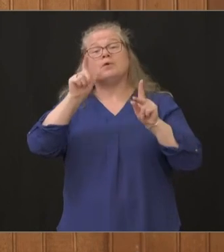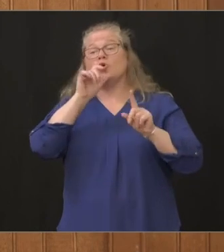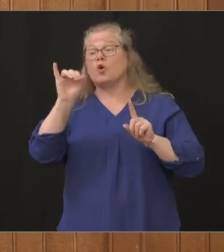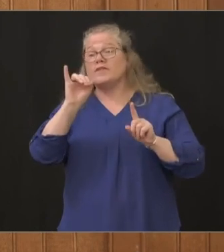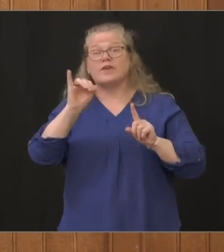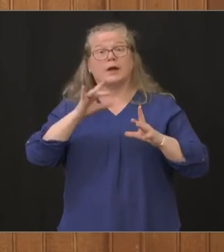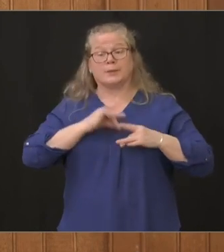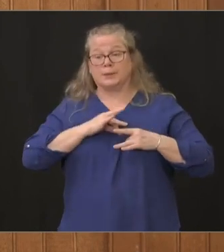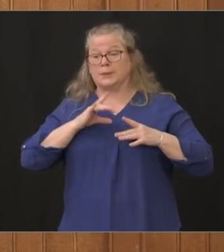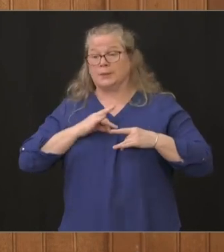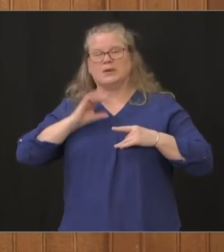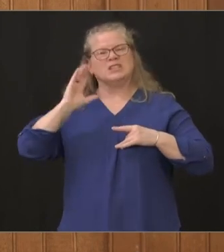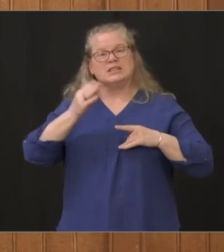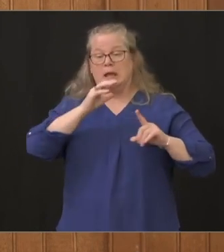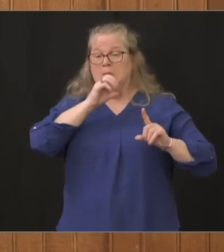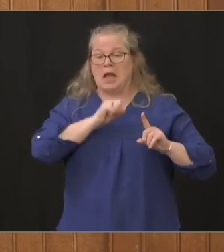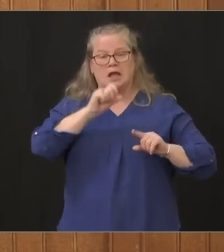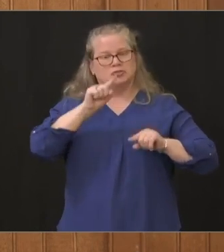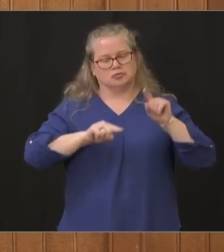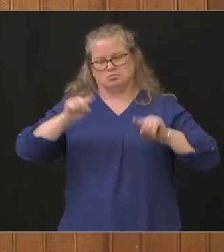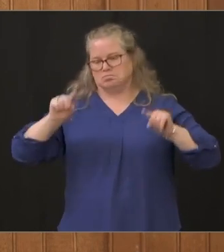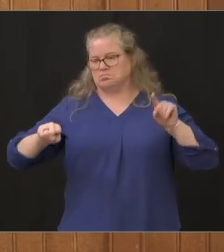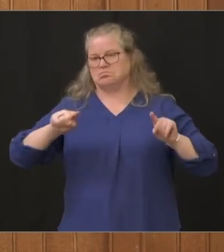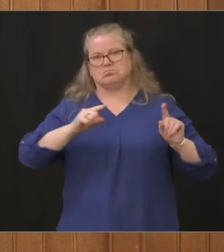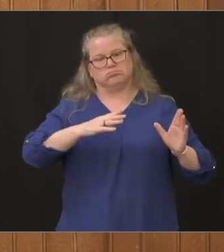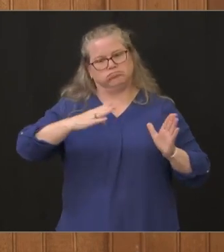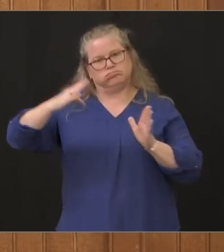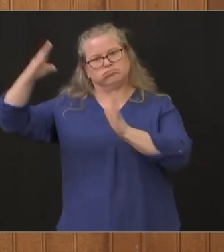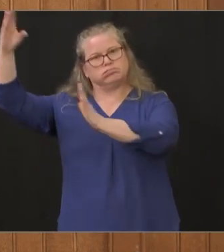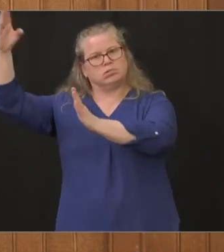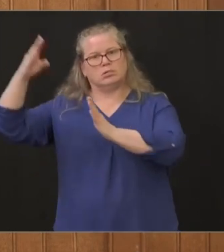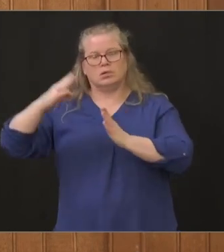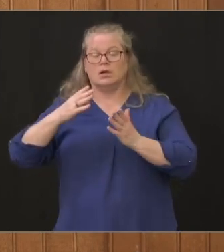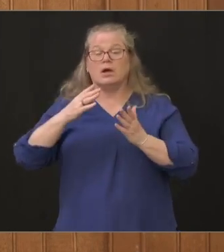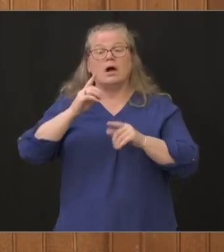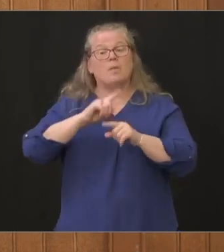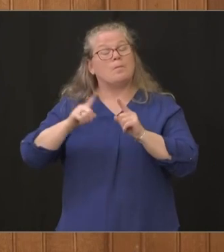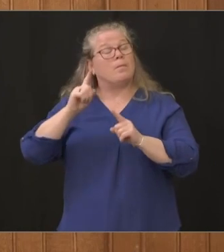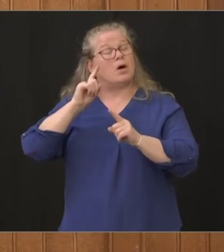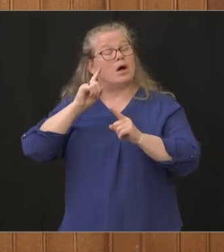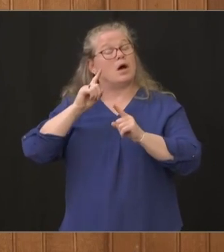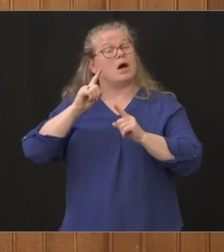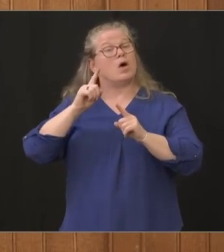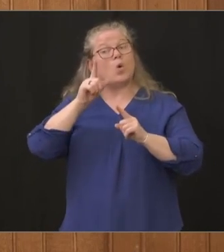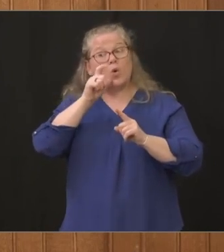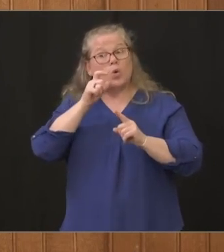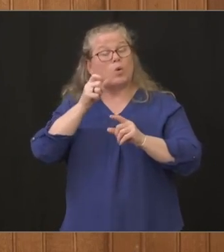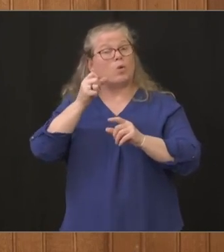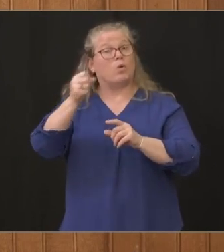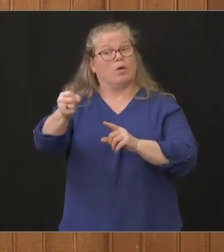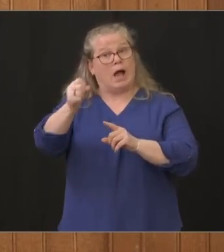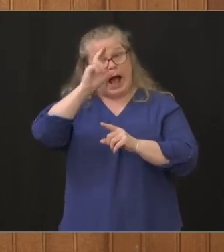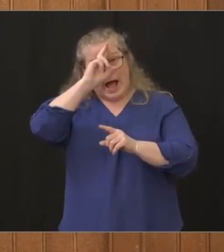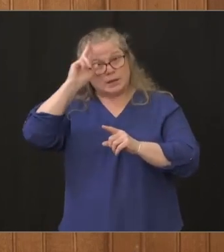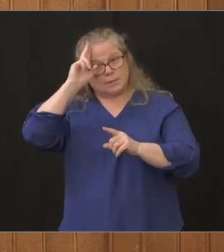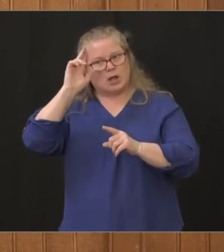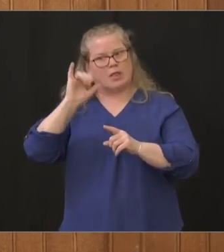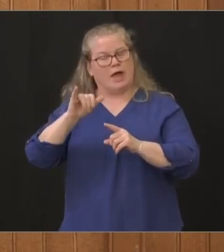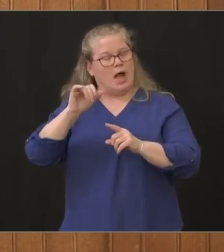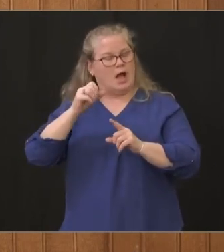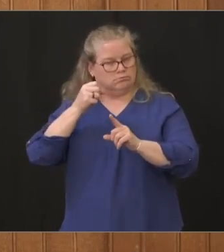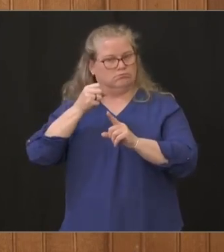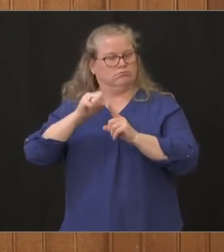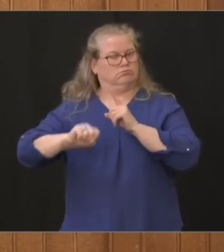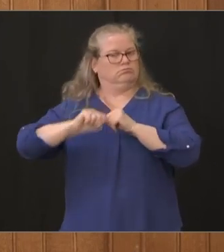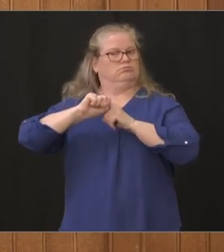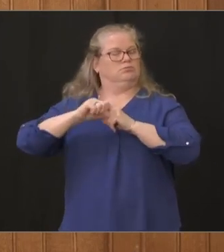but what's really striking is the hospitalizations and it really skews towards the older uh people who end up in the